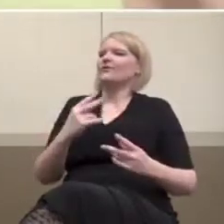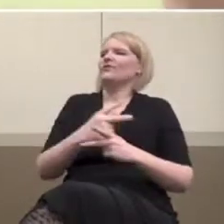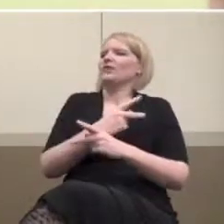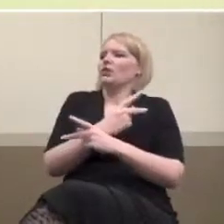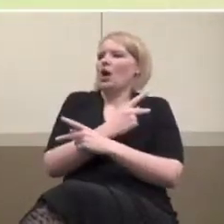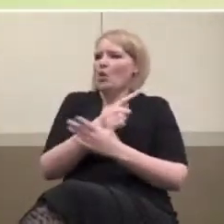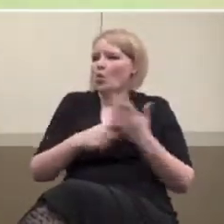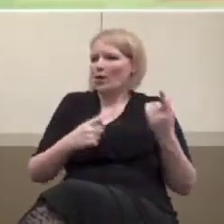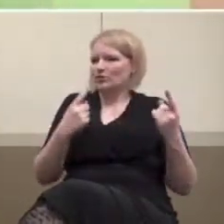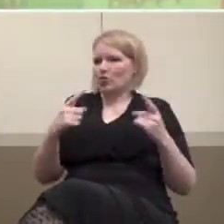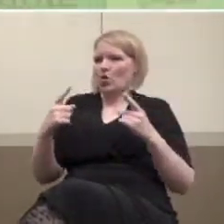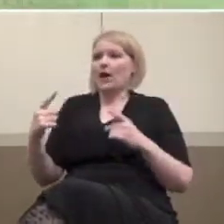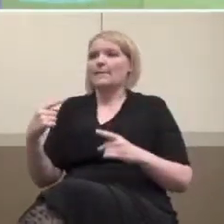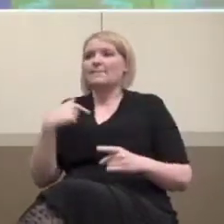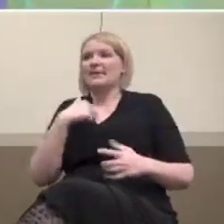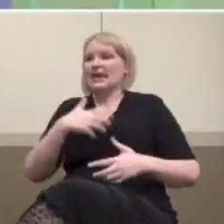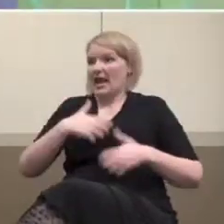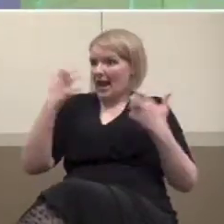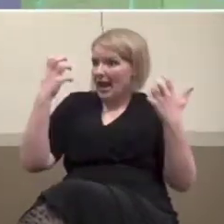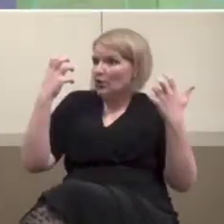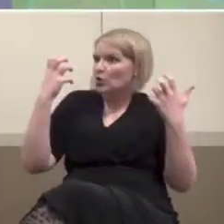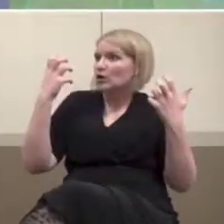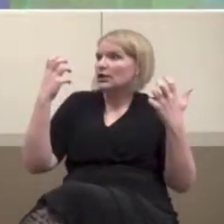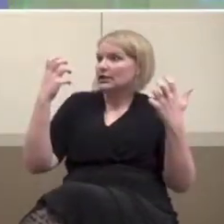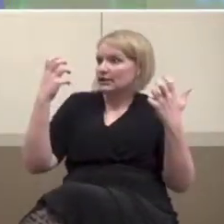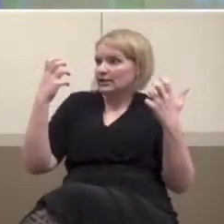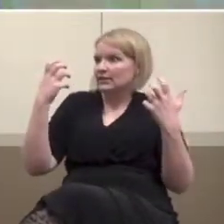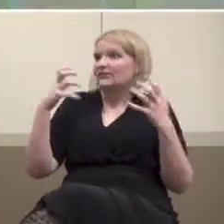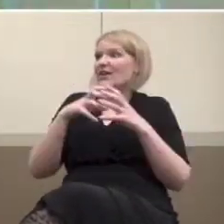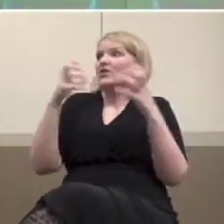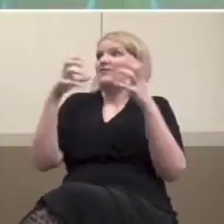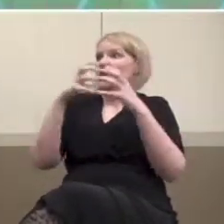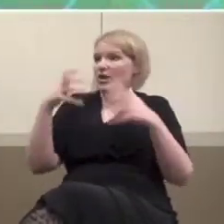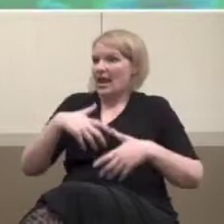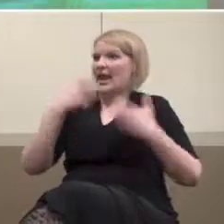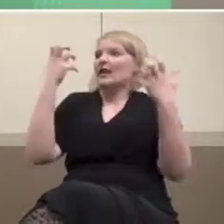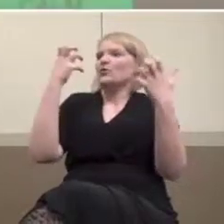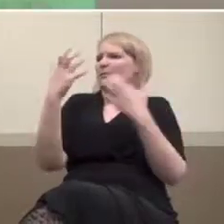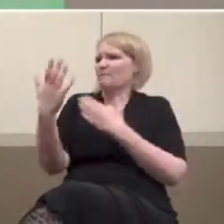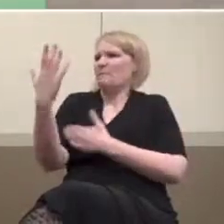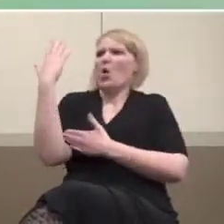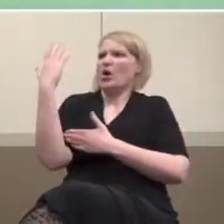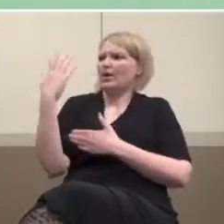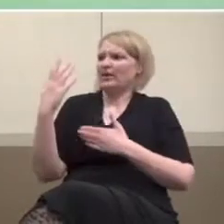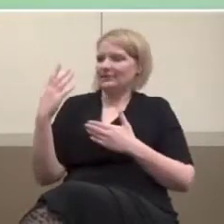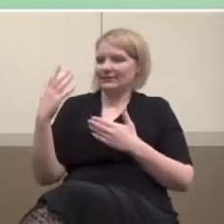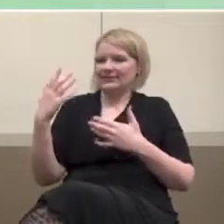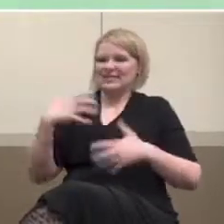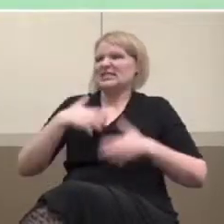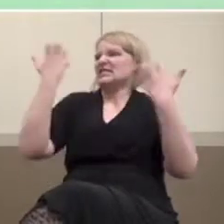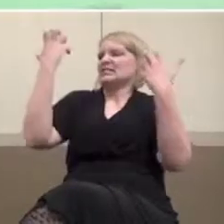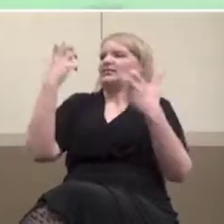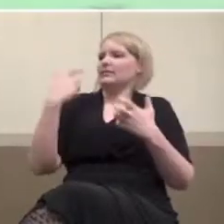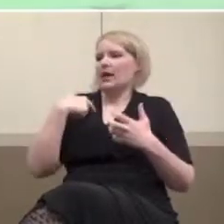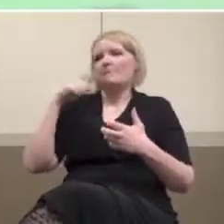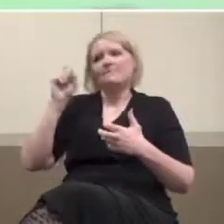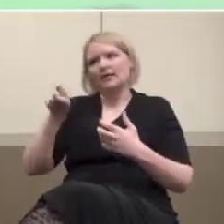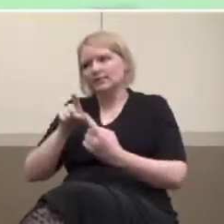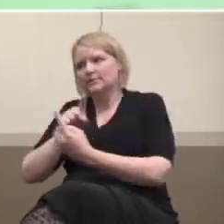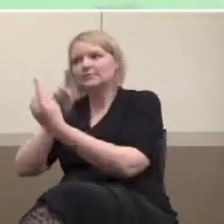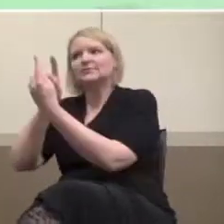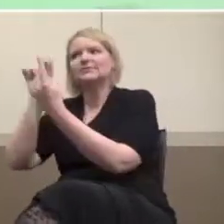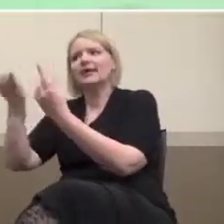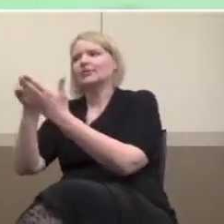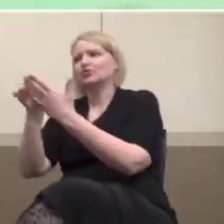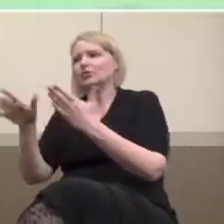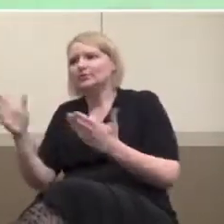Or am I very, very angry? Then again, like, that's a warning for me. First thing in the morning, I need to check in with that student and figure